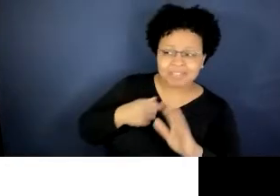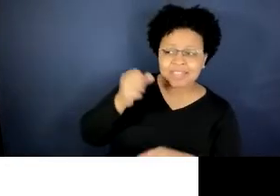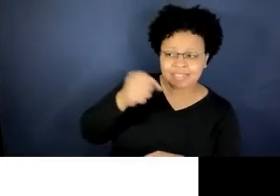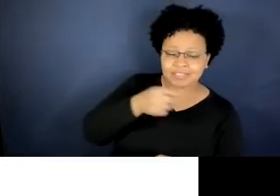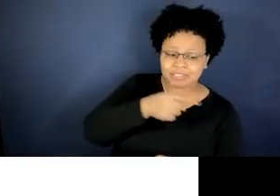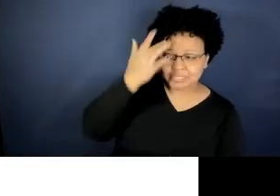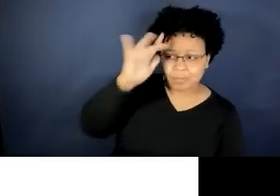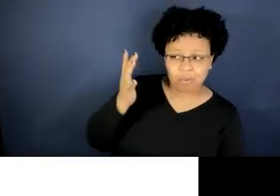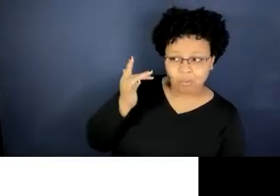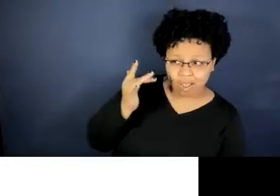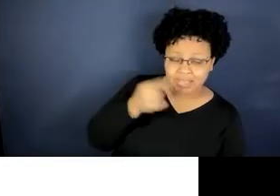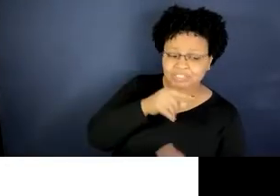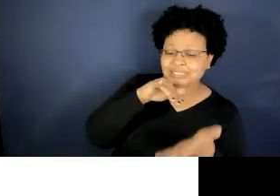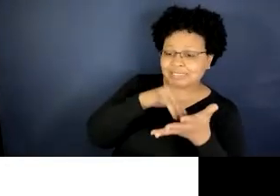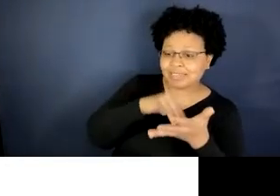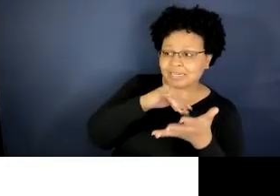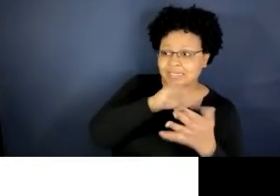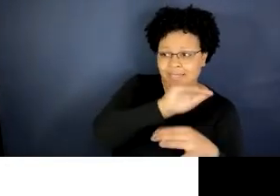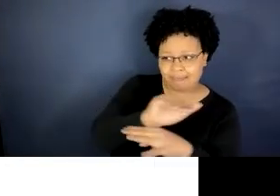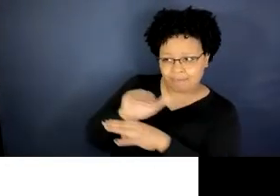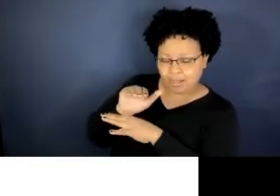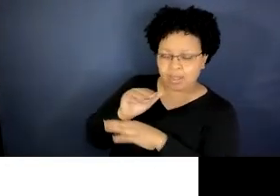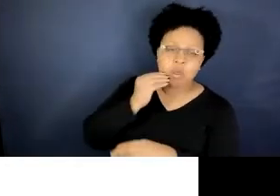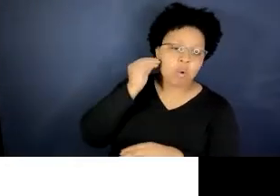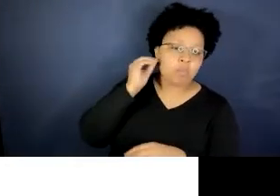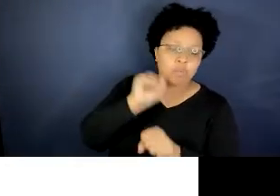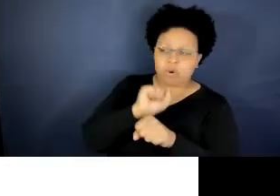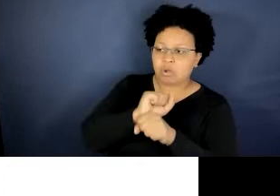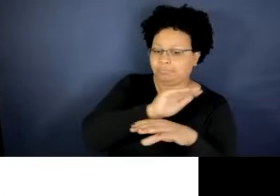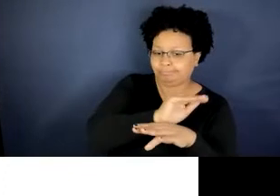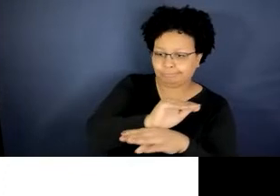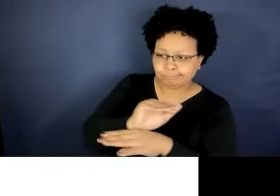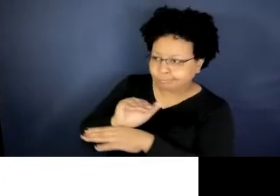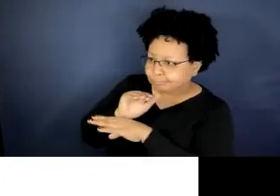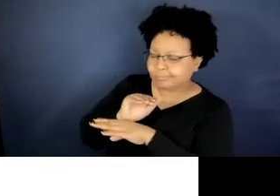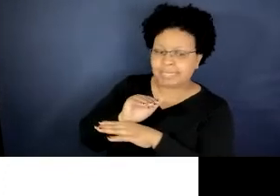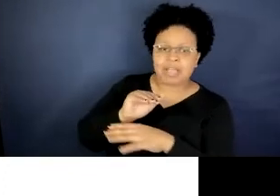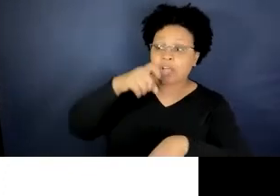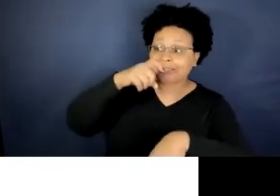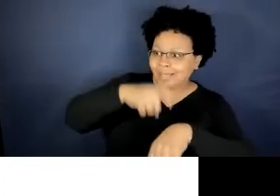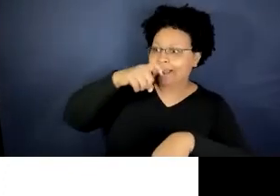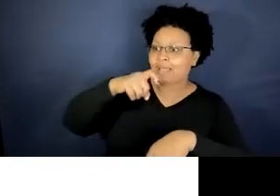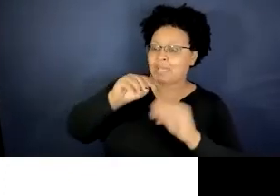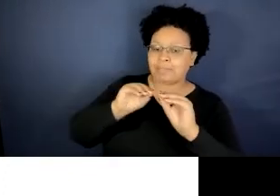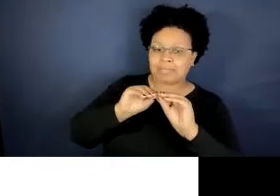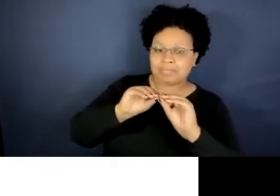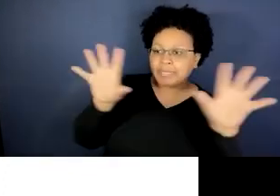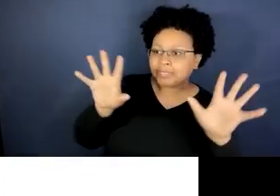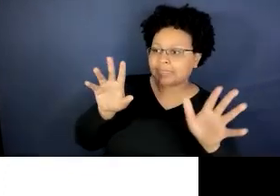every night. She does her homework. She gets it done on time. She does it neatly. She reads her